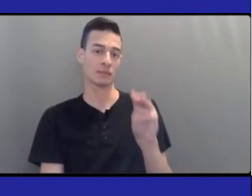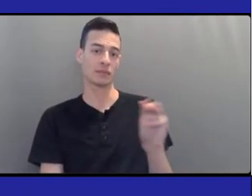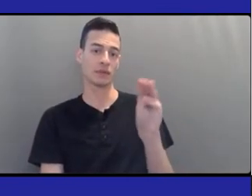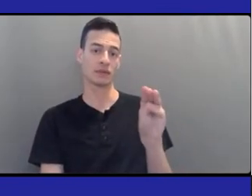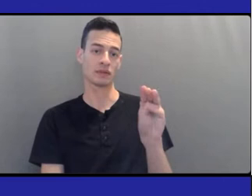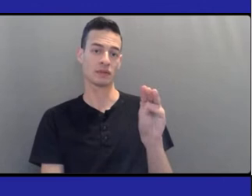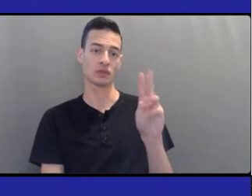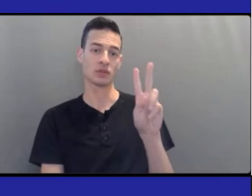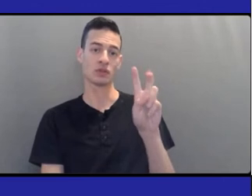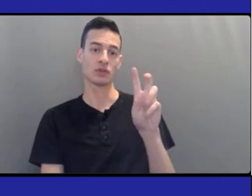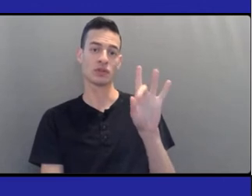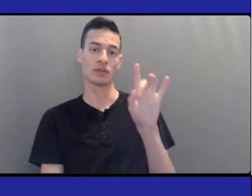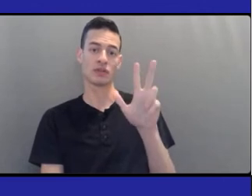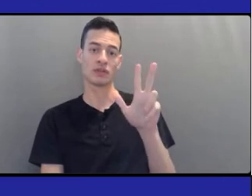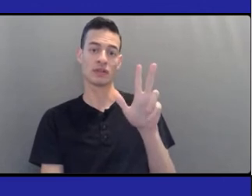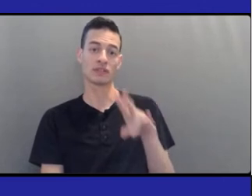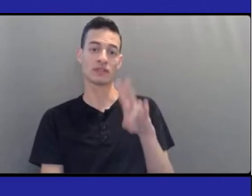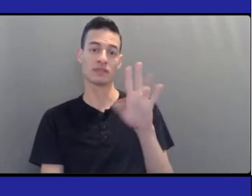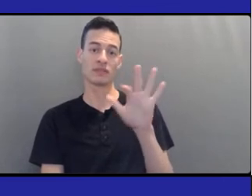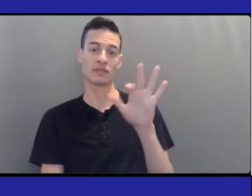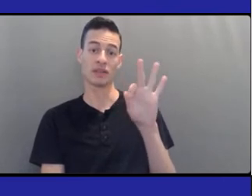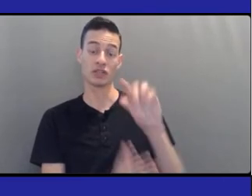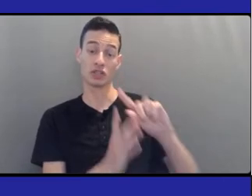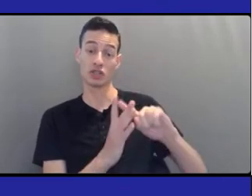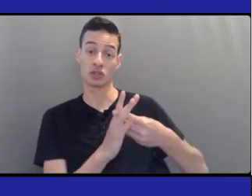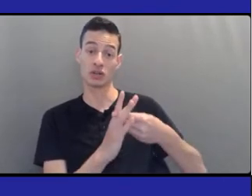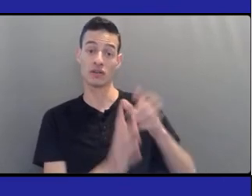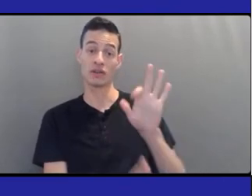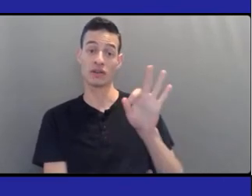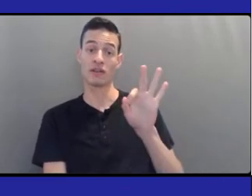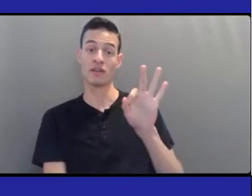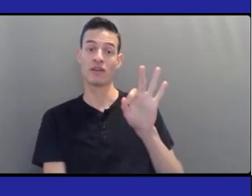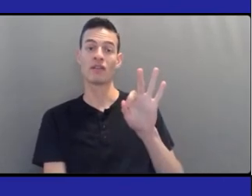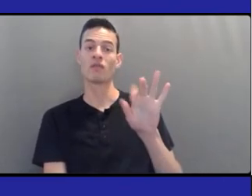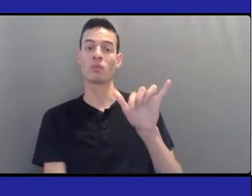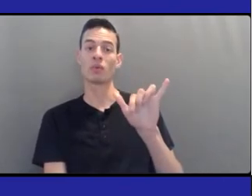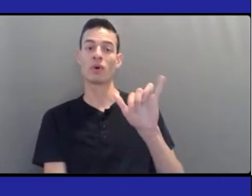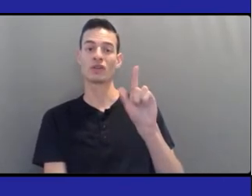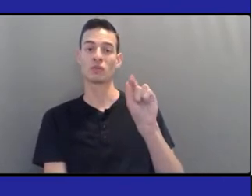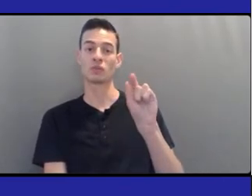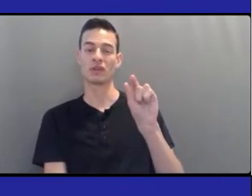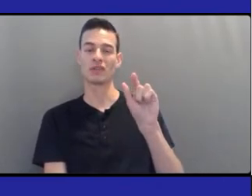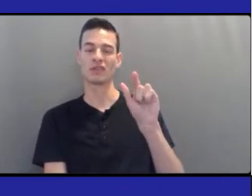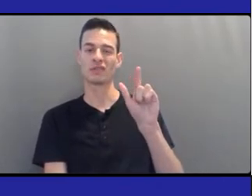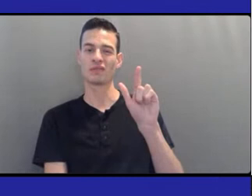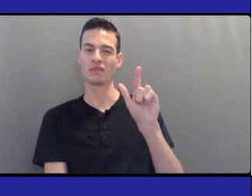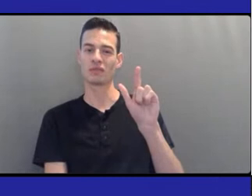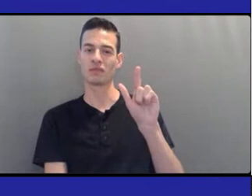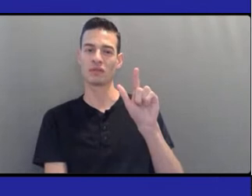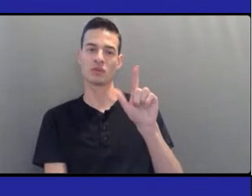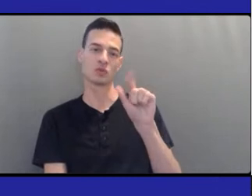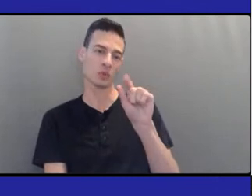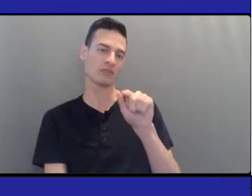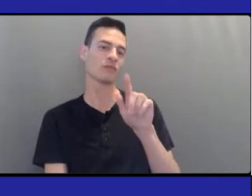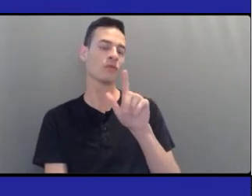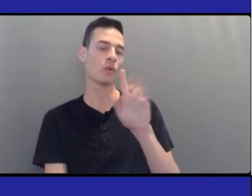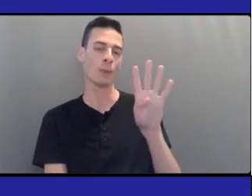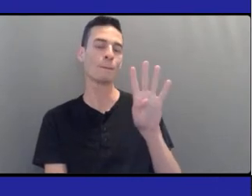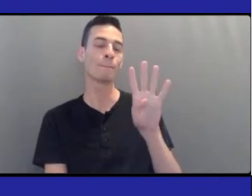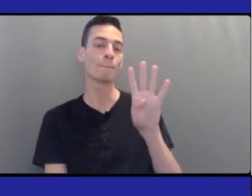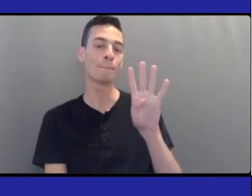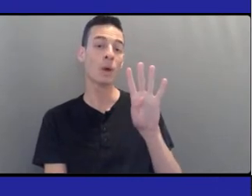$18,283,759 starting in fiscal year 24. That budget increases annually, is expected to increase annually by about